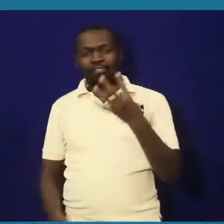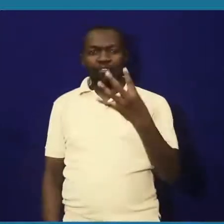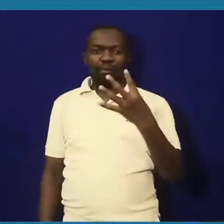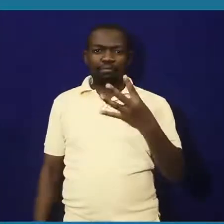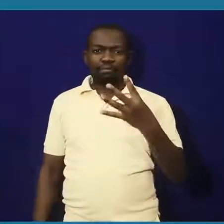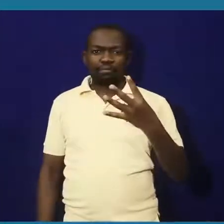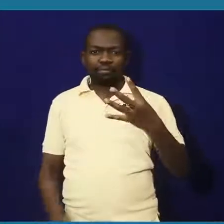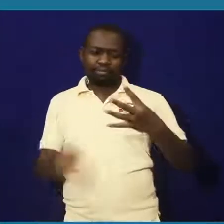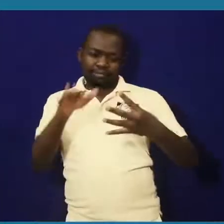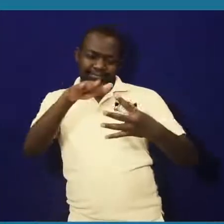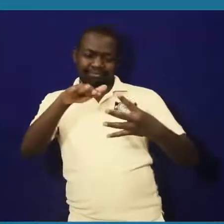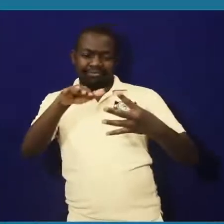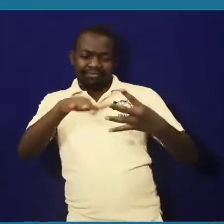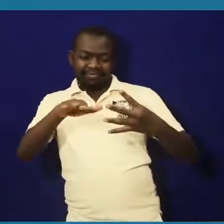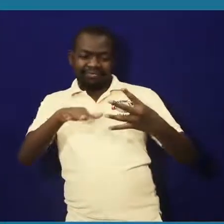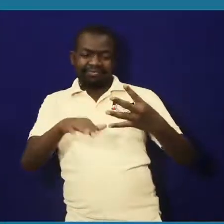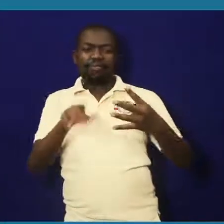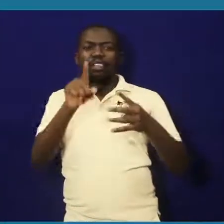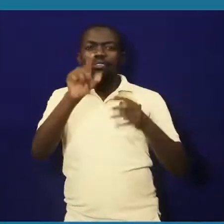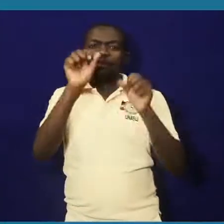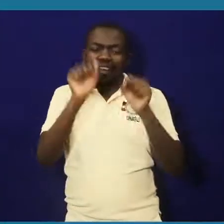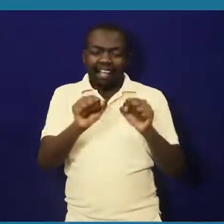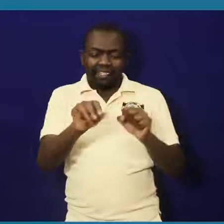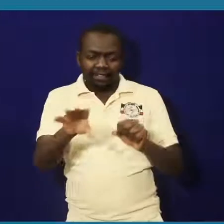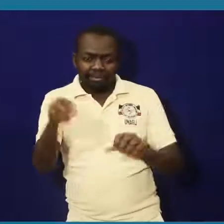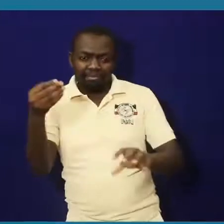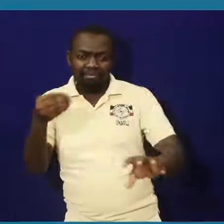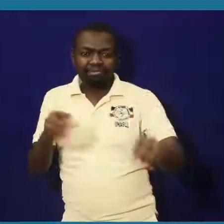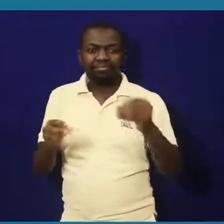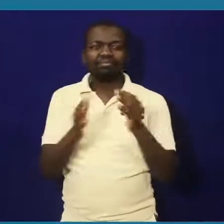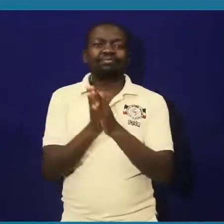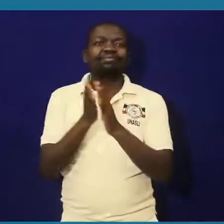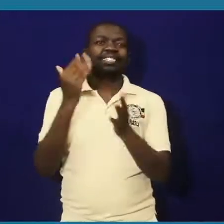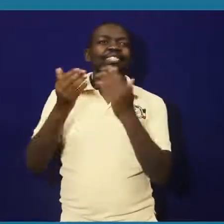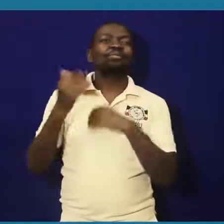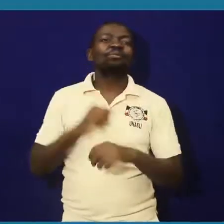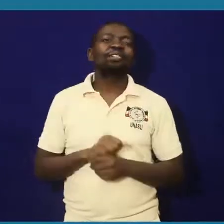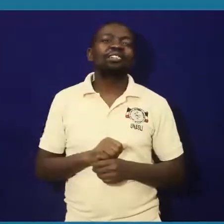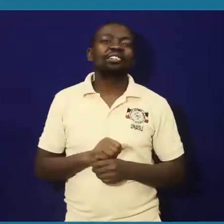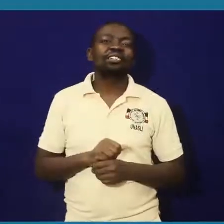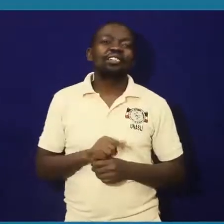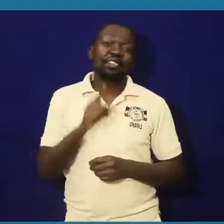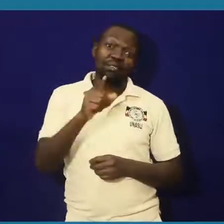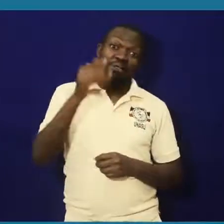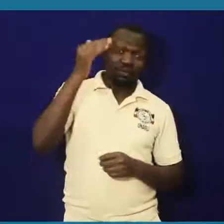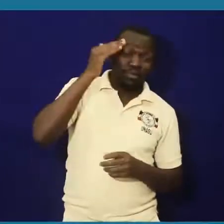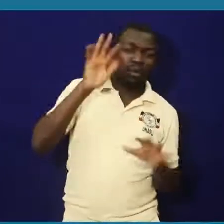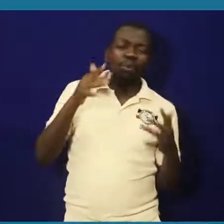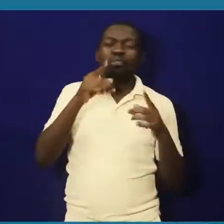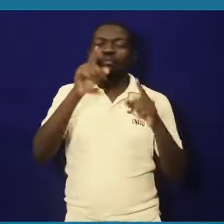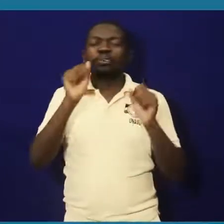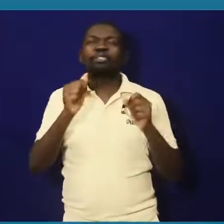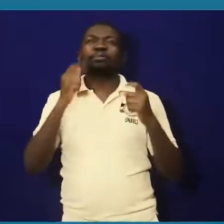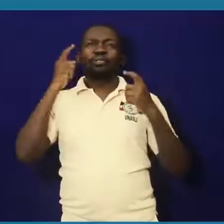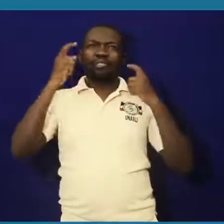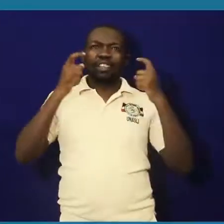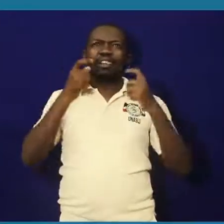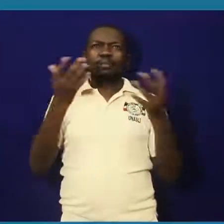of history that you know or you may think about.